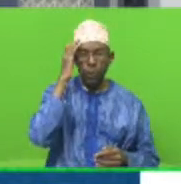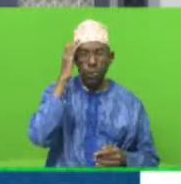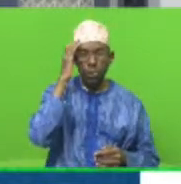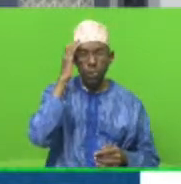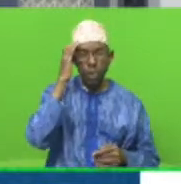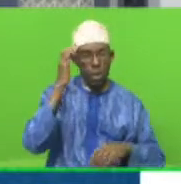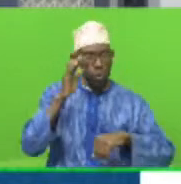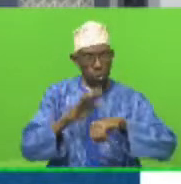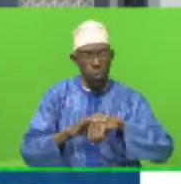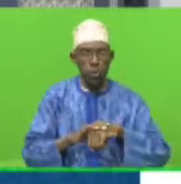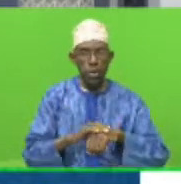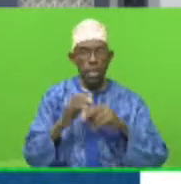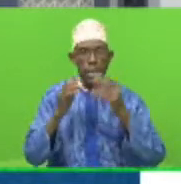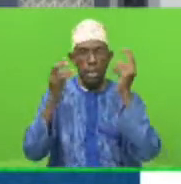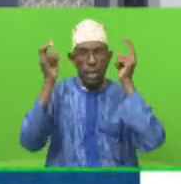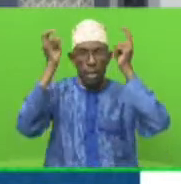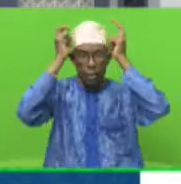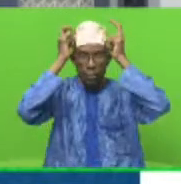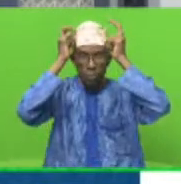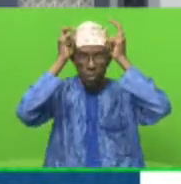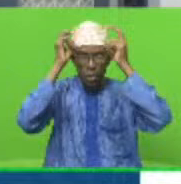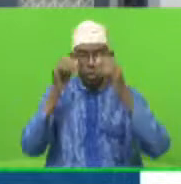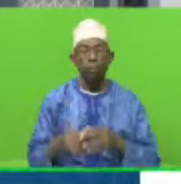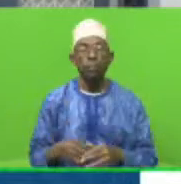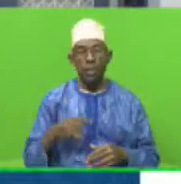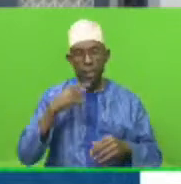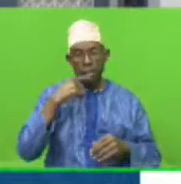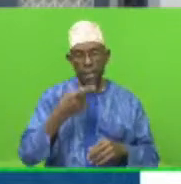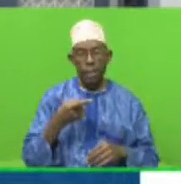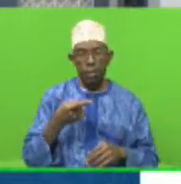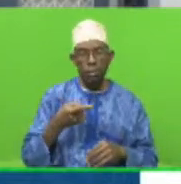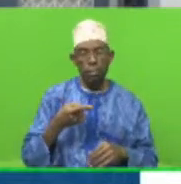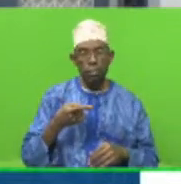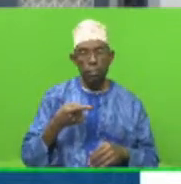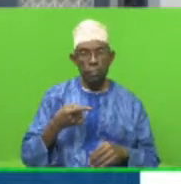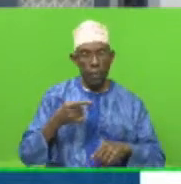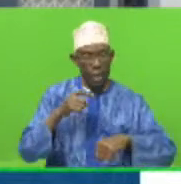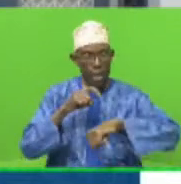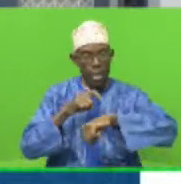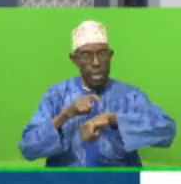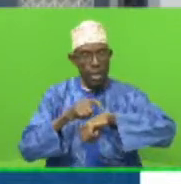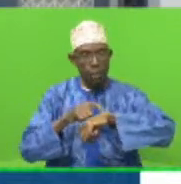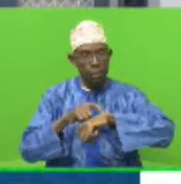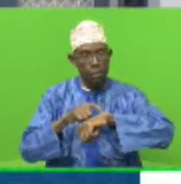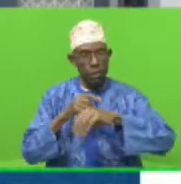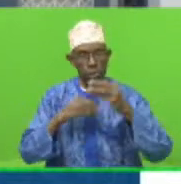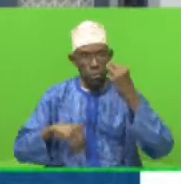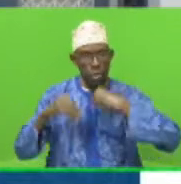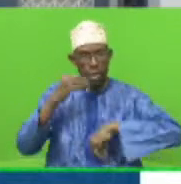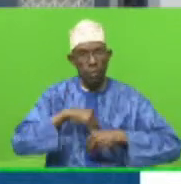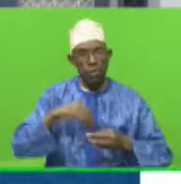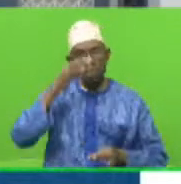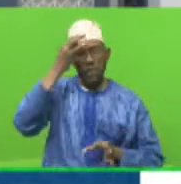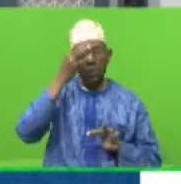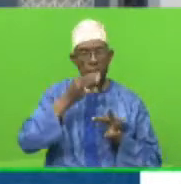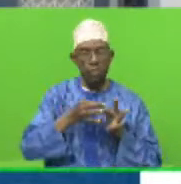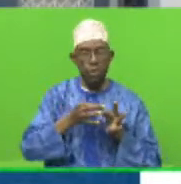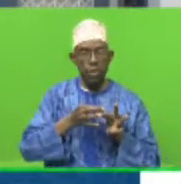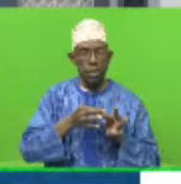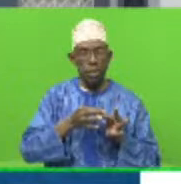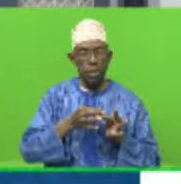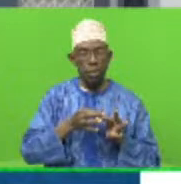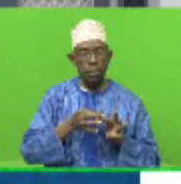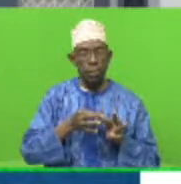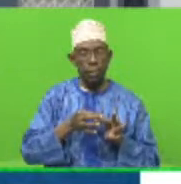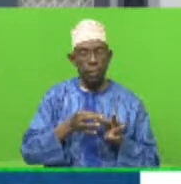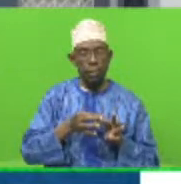know, good and evil. And as we have said, that when this fitra is corrupted, there